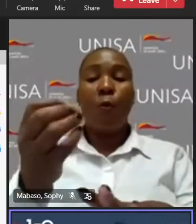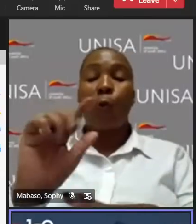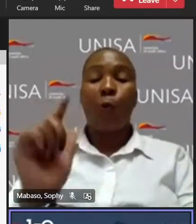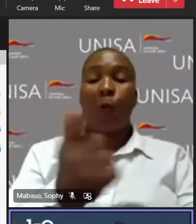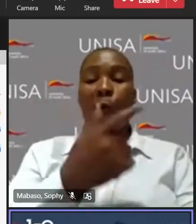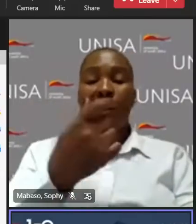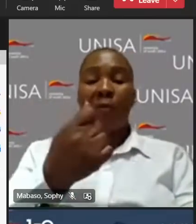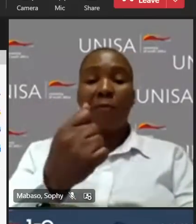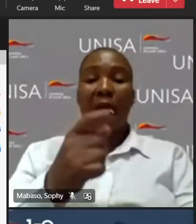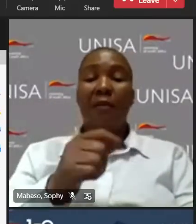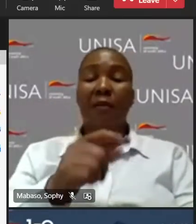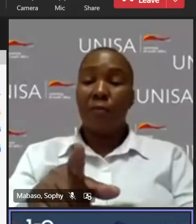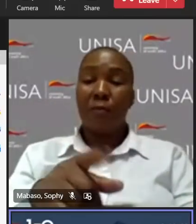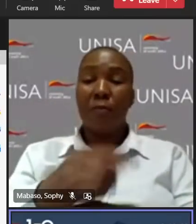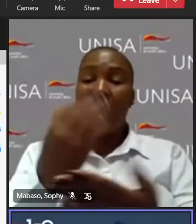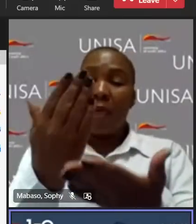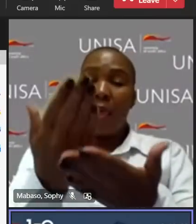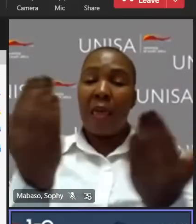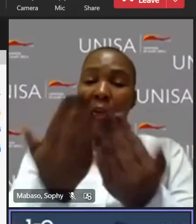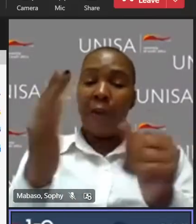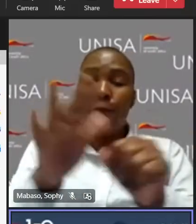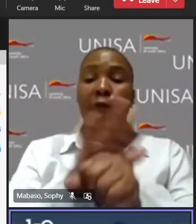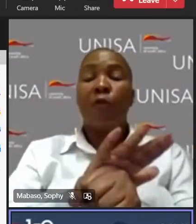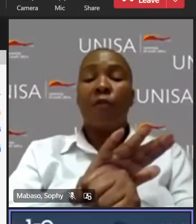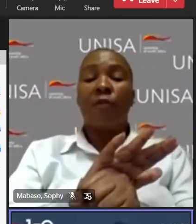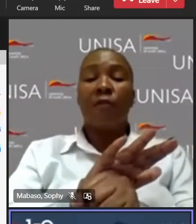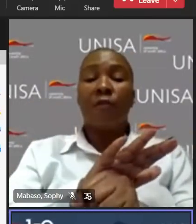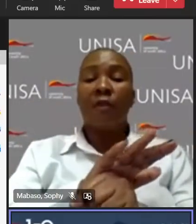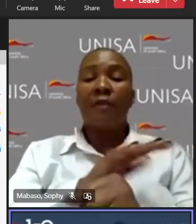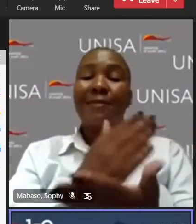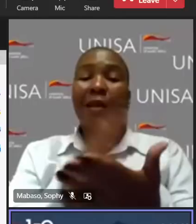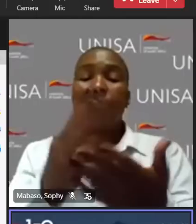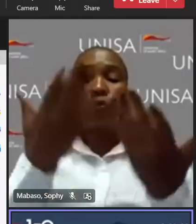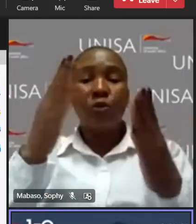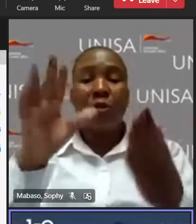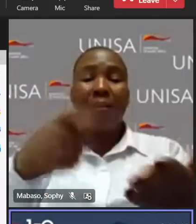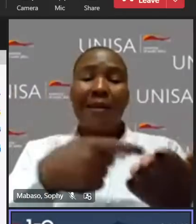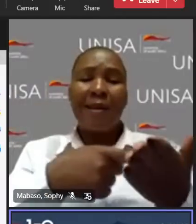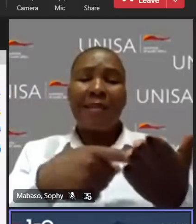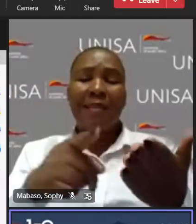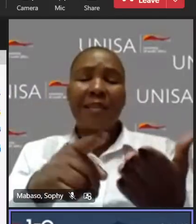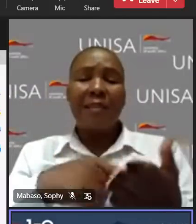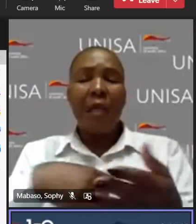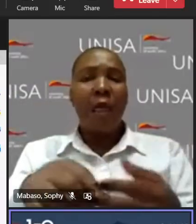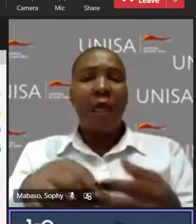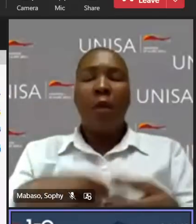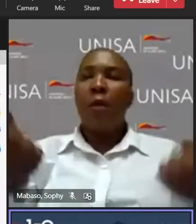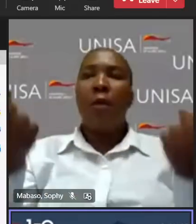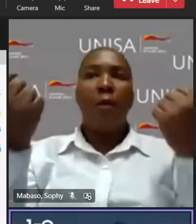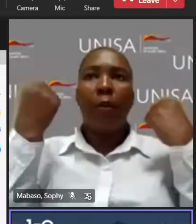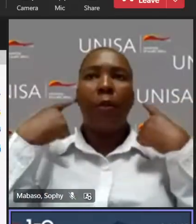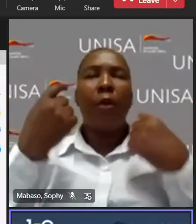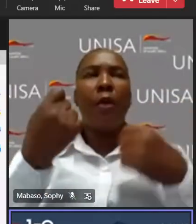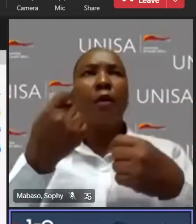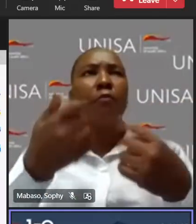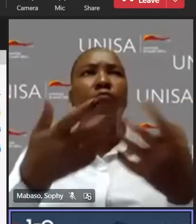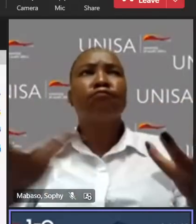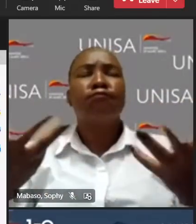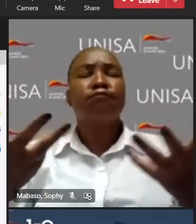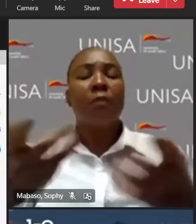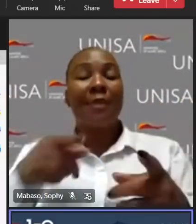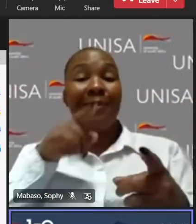that. Often students cancel and they can't understand where the money went to. This is the reason